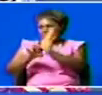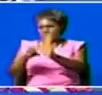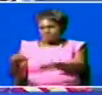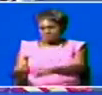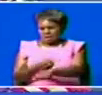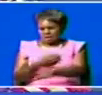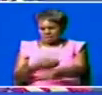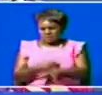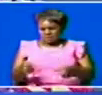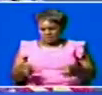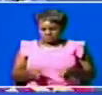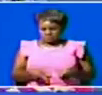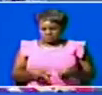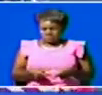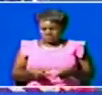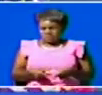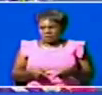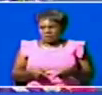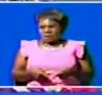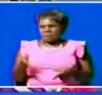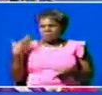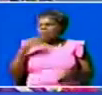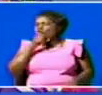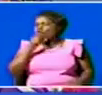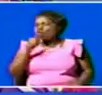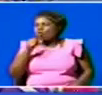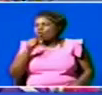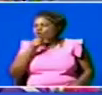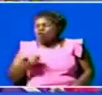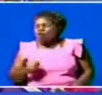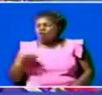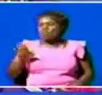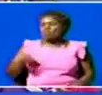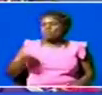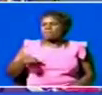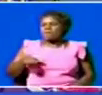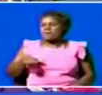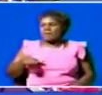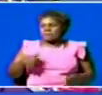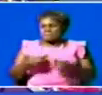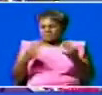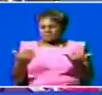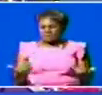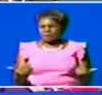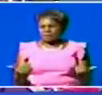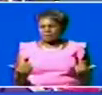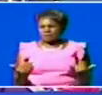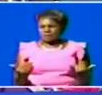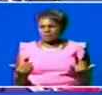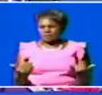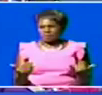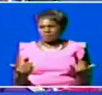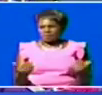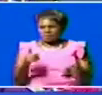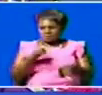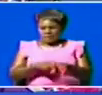of the cervix, it used to be to affect very old men, old women, sorry. Mm-hmm. But now, you see, with early onset